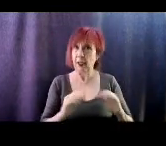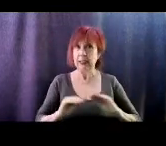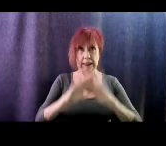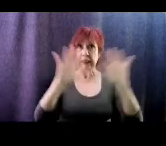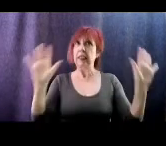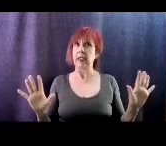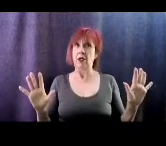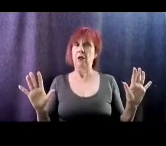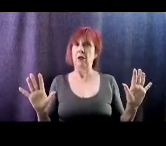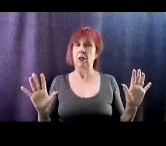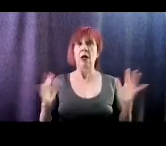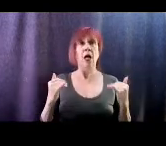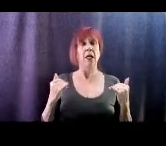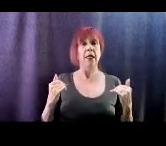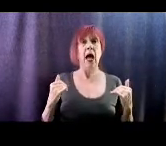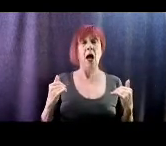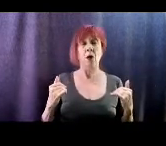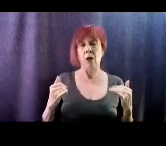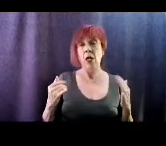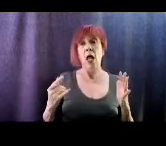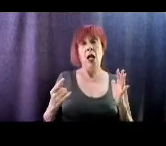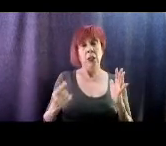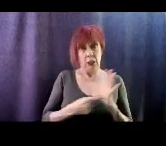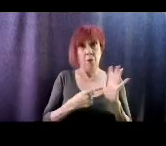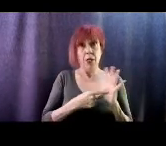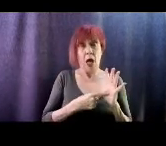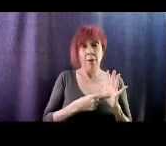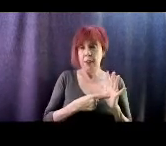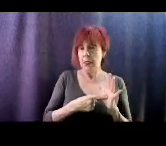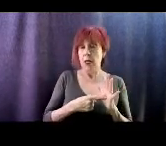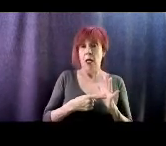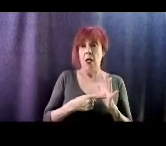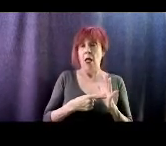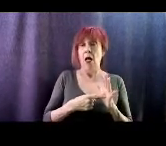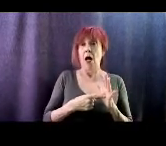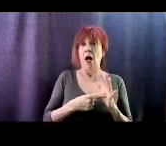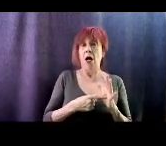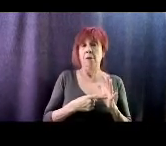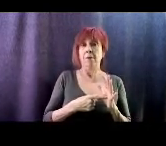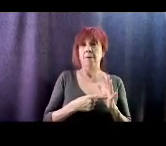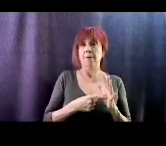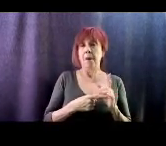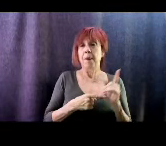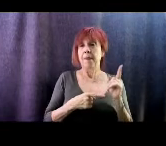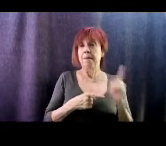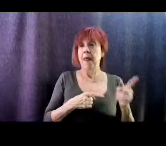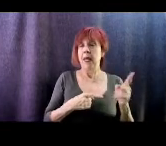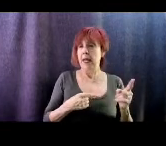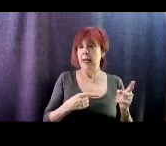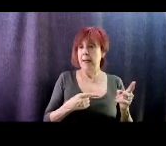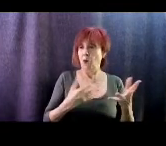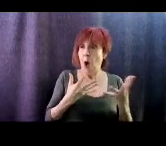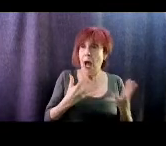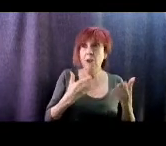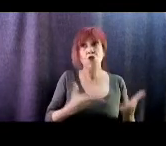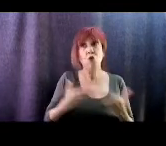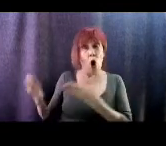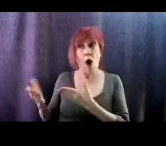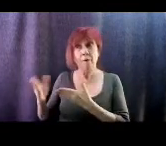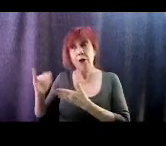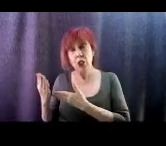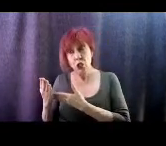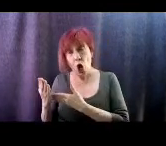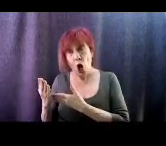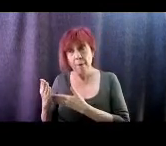they would have offered a job to some students, but a lot of times in West Virginia, distance travel and transportation can